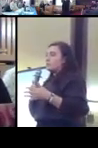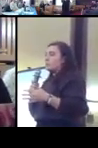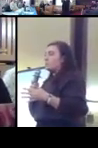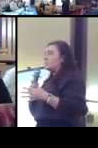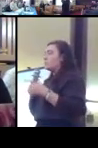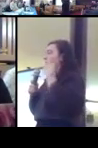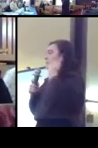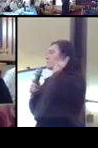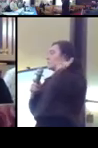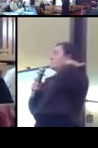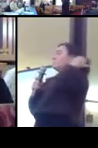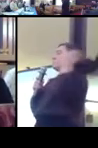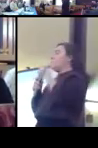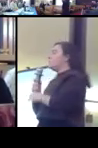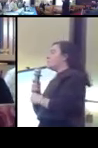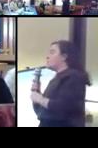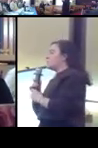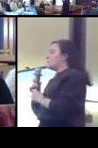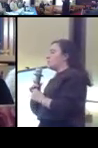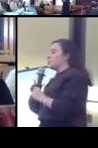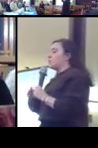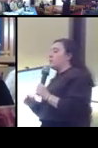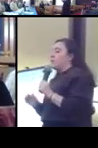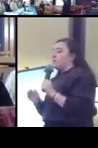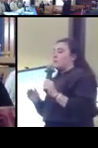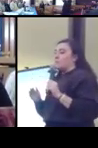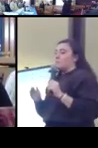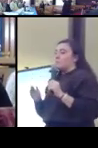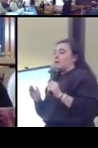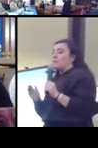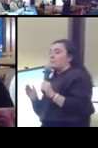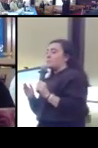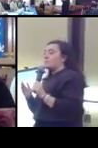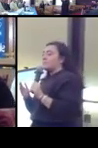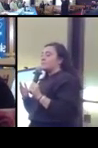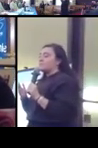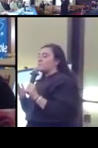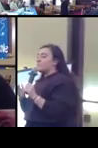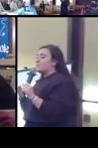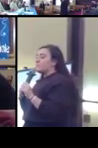and well, and road space. So this is to make sure that